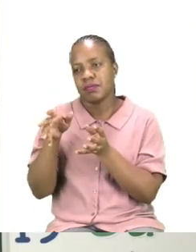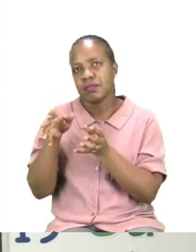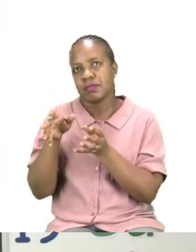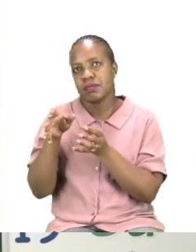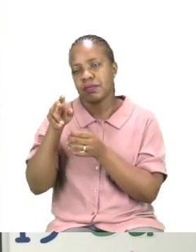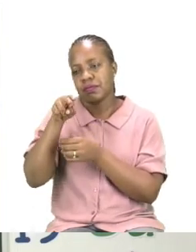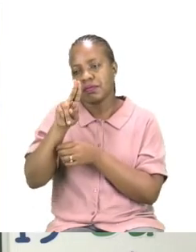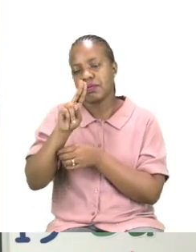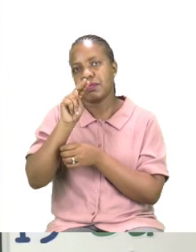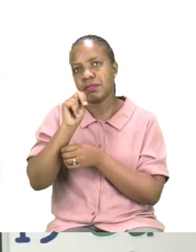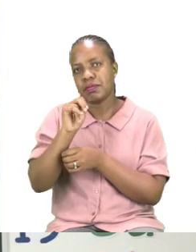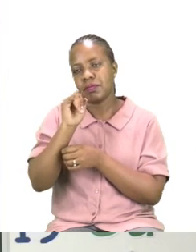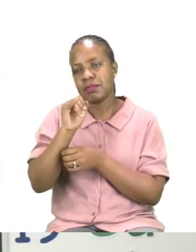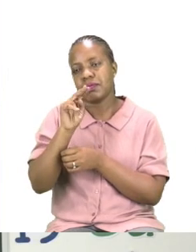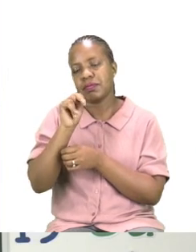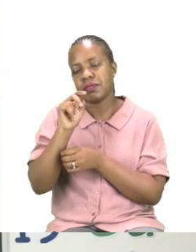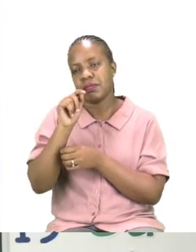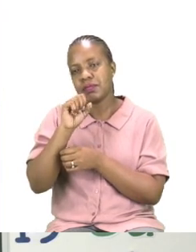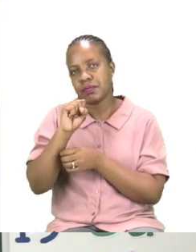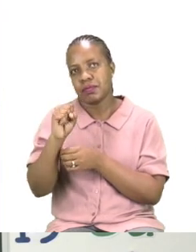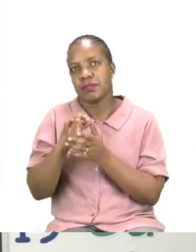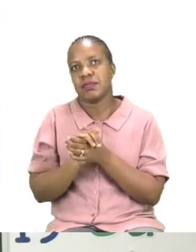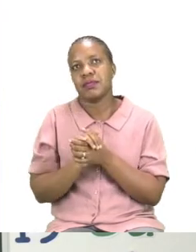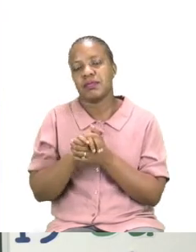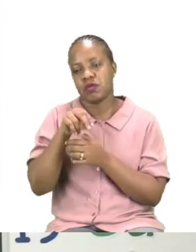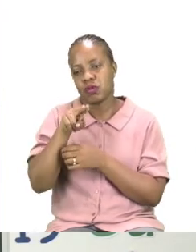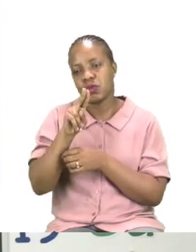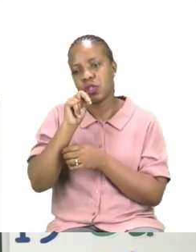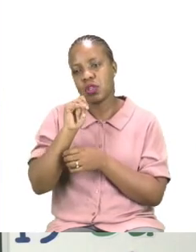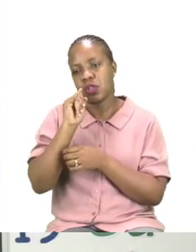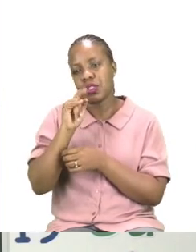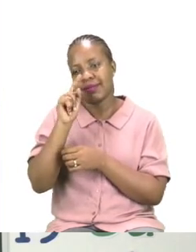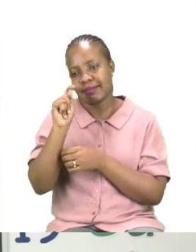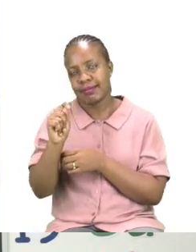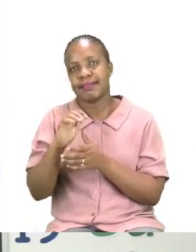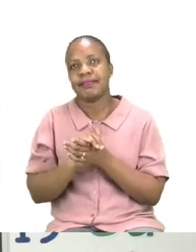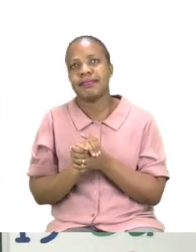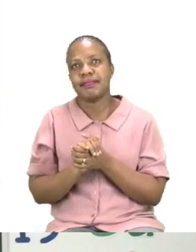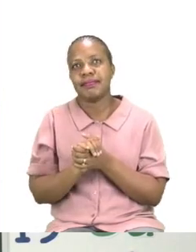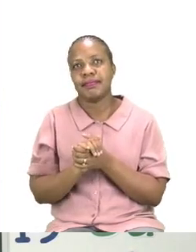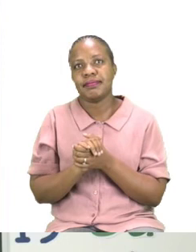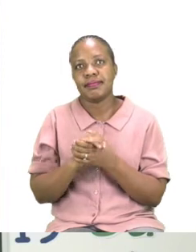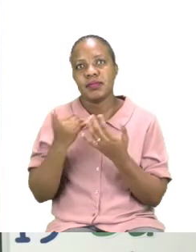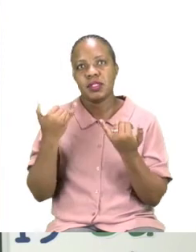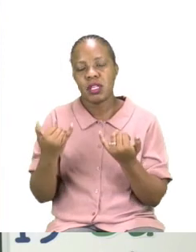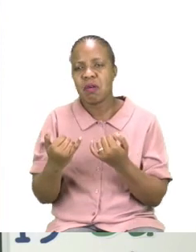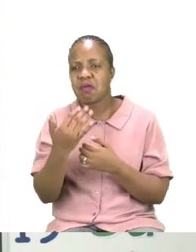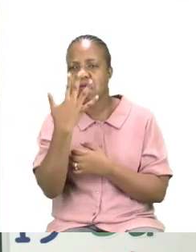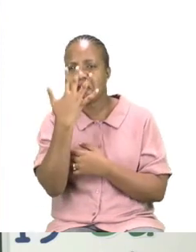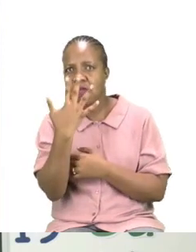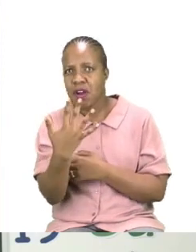unit and this is our unit. 5 is our unit and 2 is our